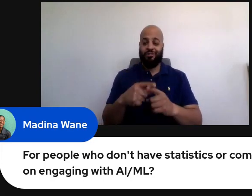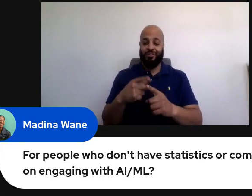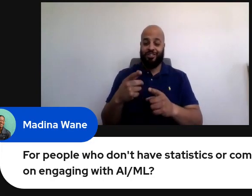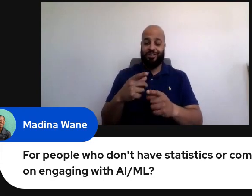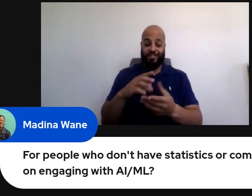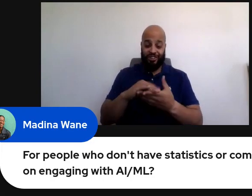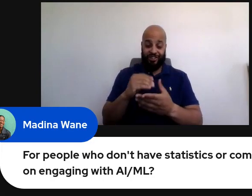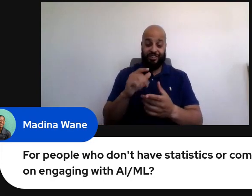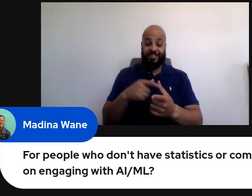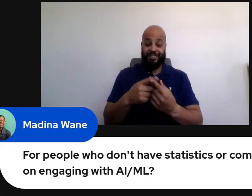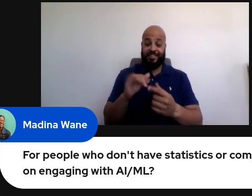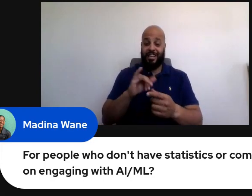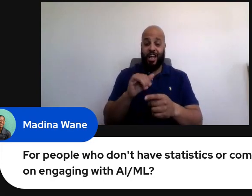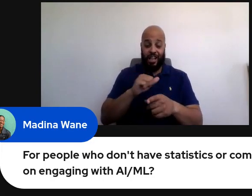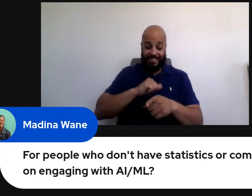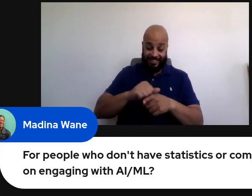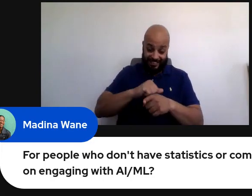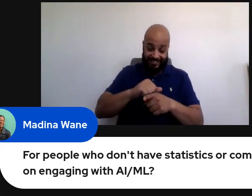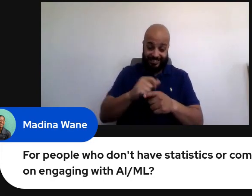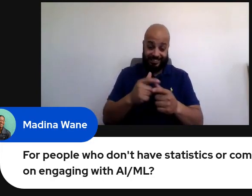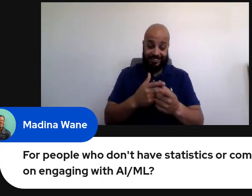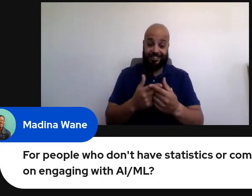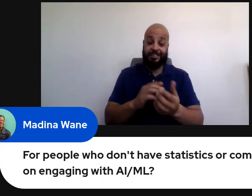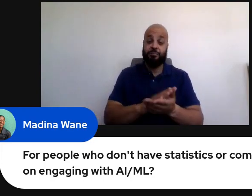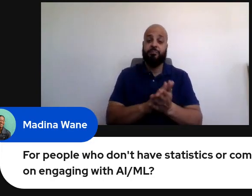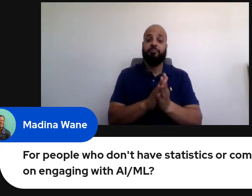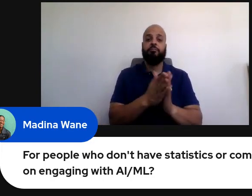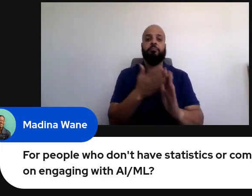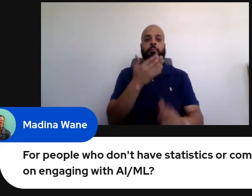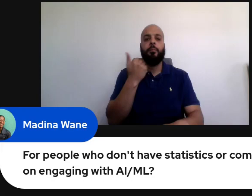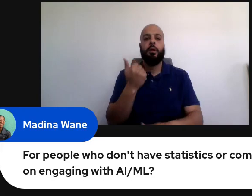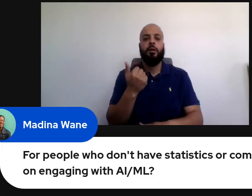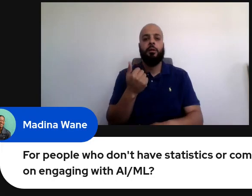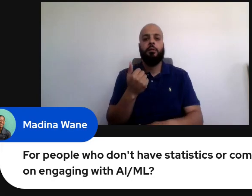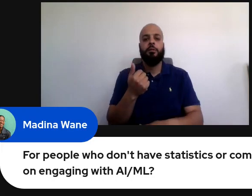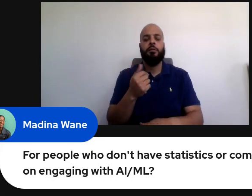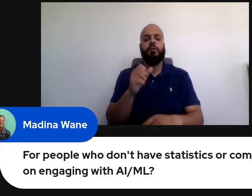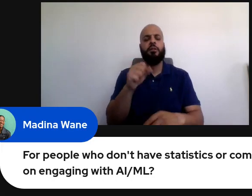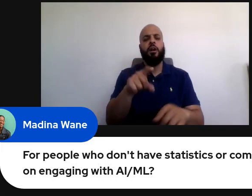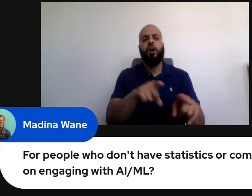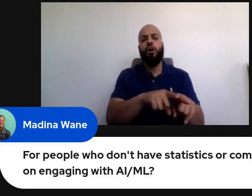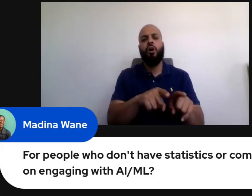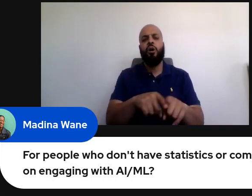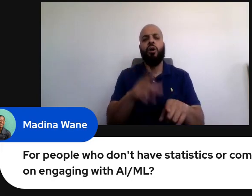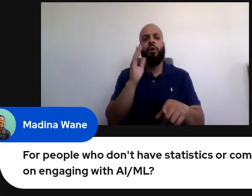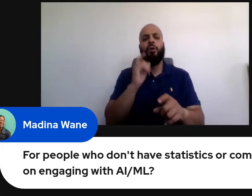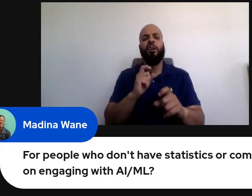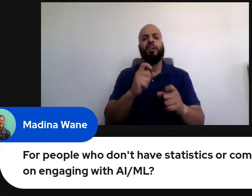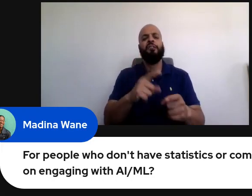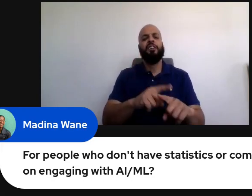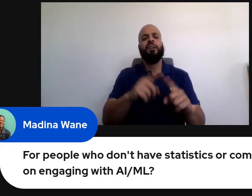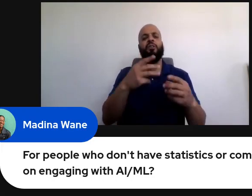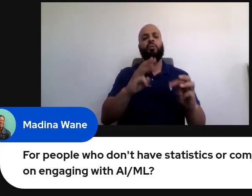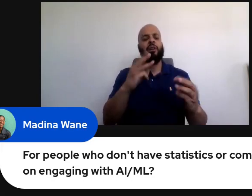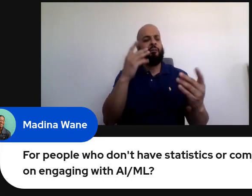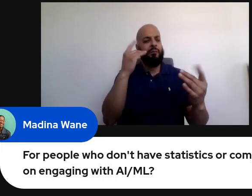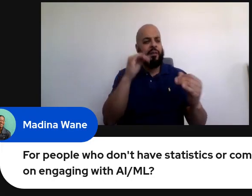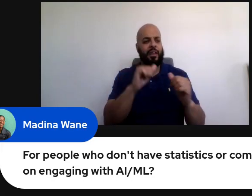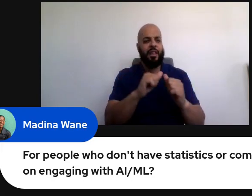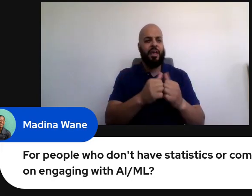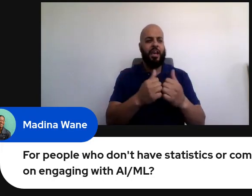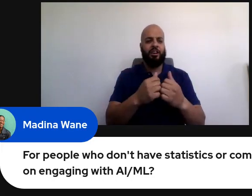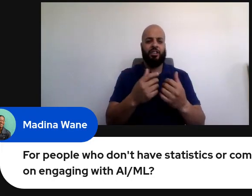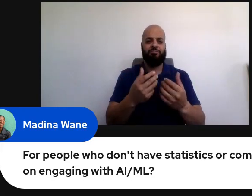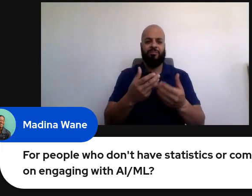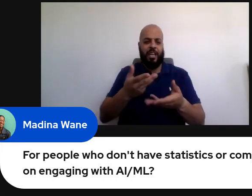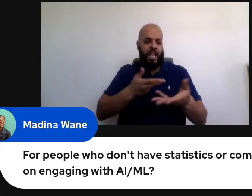above the curve, it's going, right? yeah, but I think it gives you a different way of thinking and also a different way of interacting with data